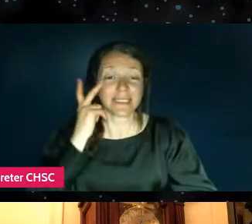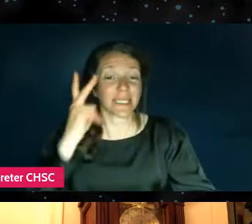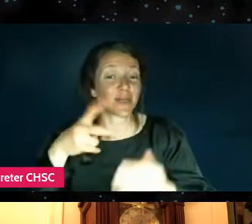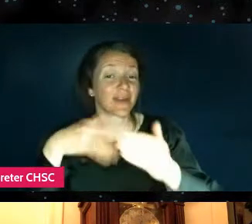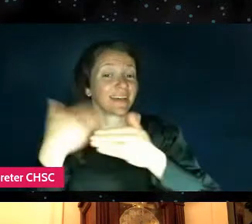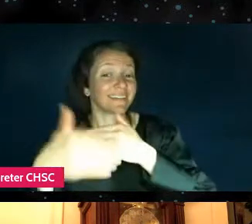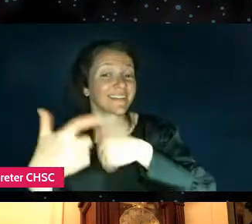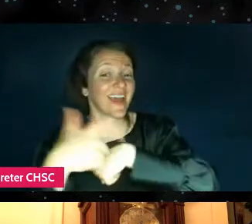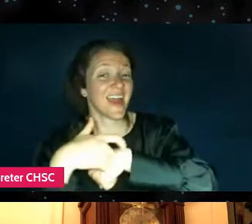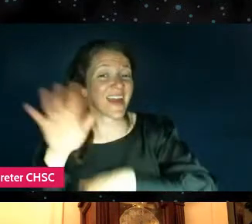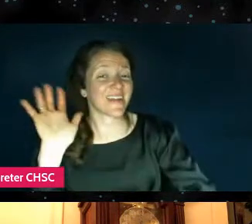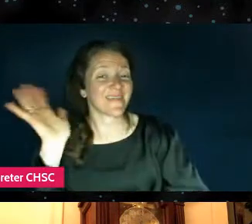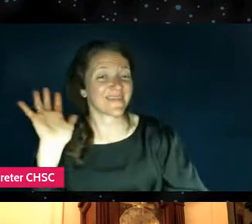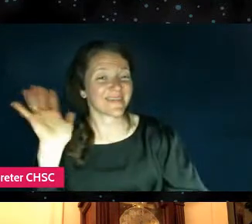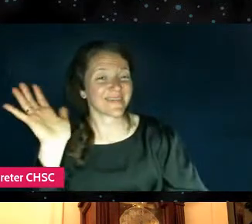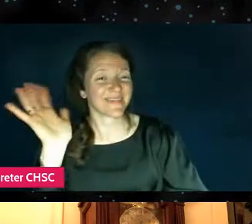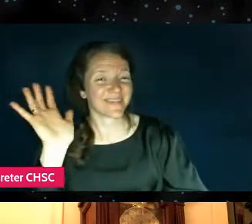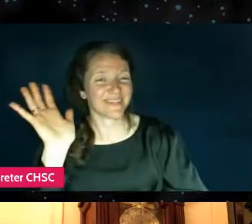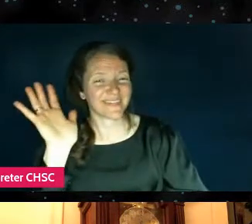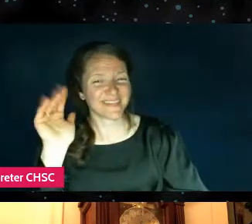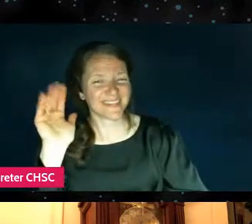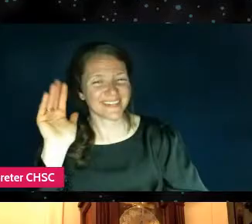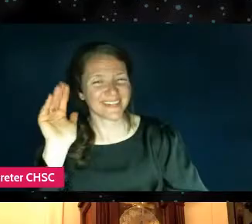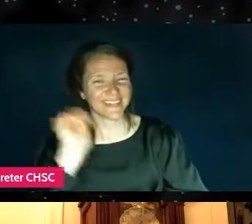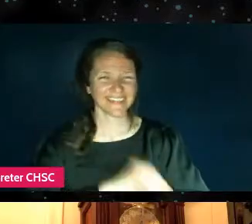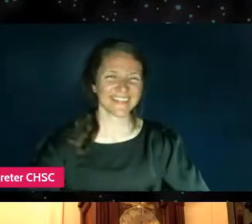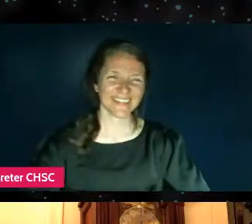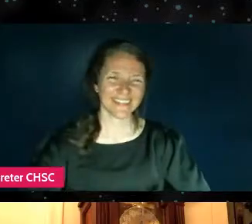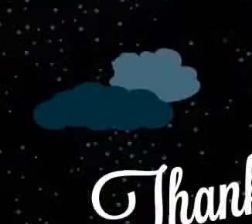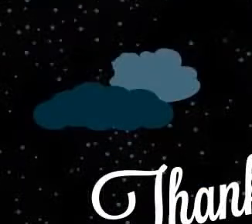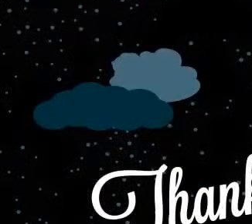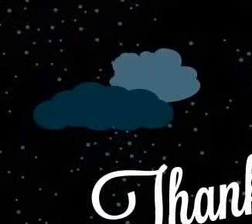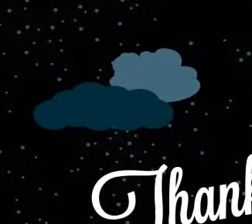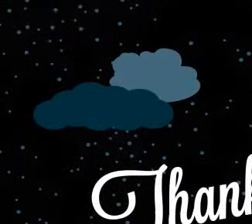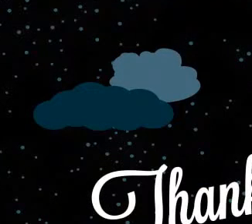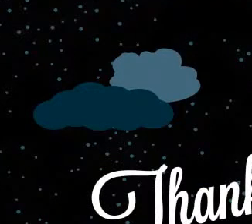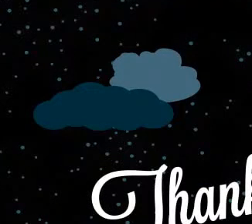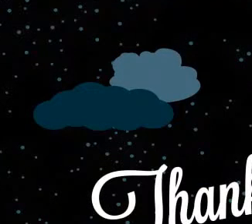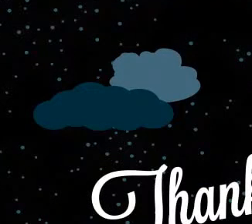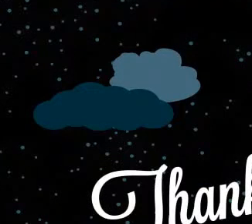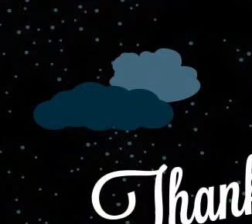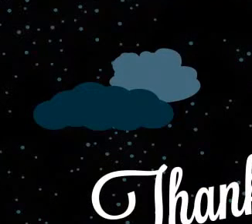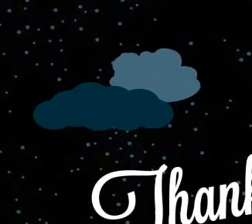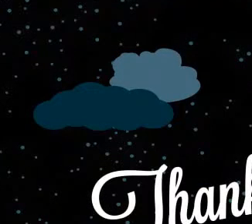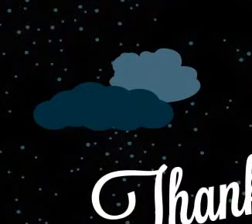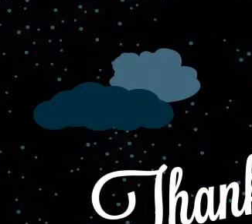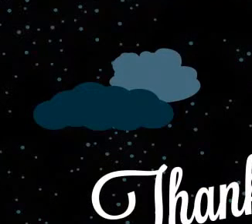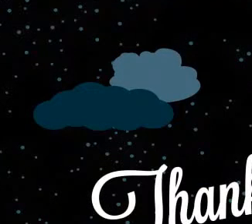time. Bye. Bye-bye. Bye, everybody.